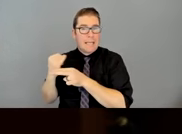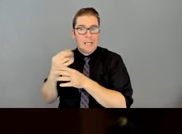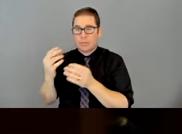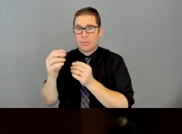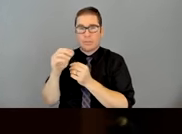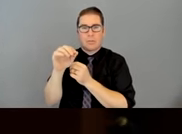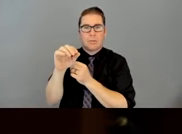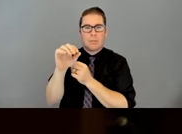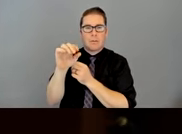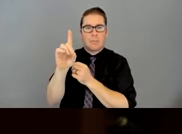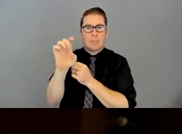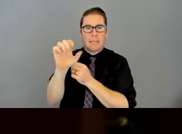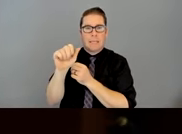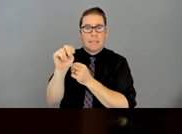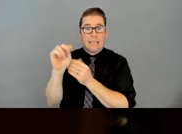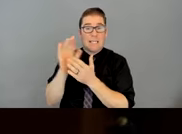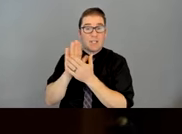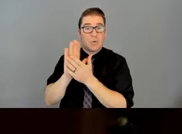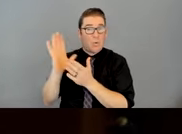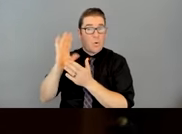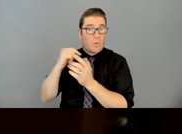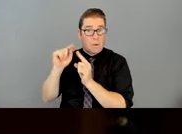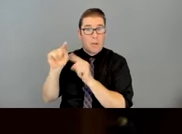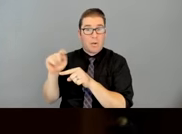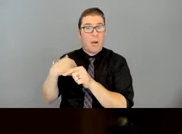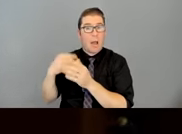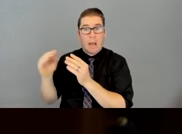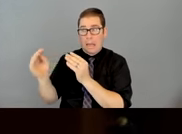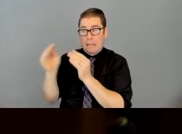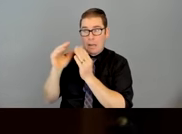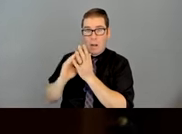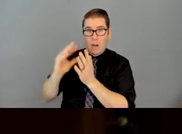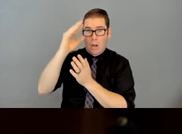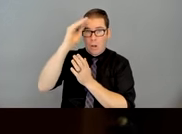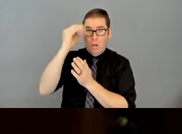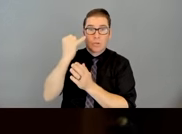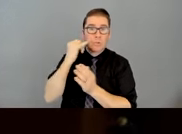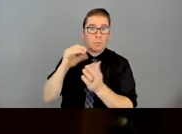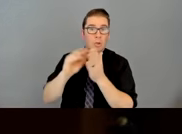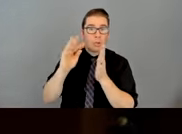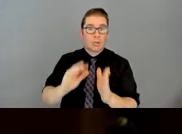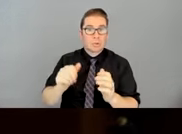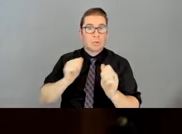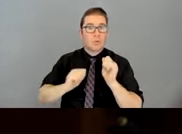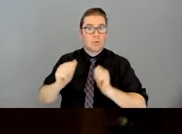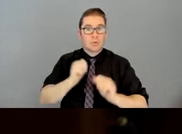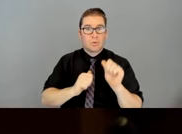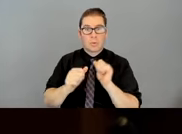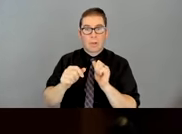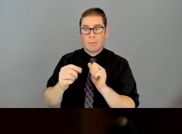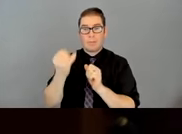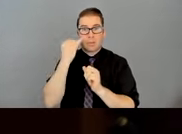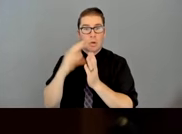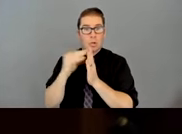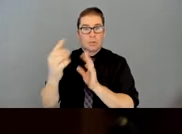The first thing when there is drama and a student comes to you with a complaint about an instructor, we